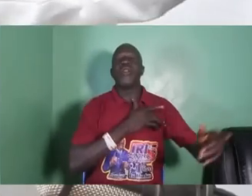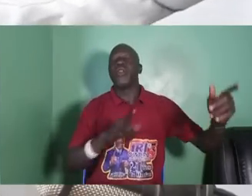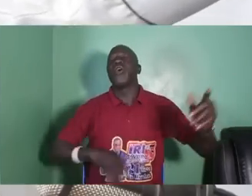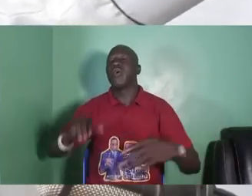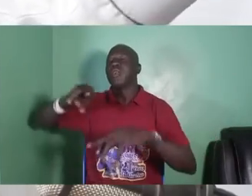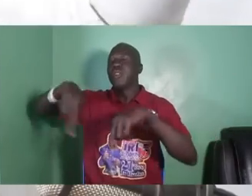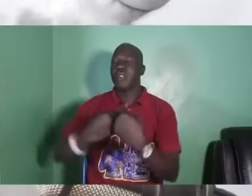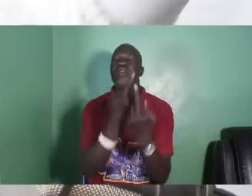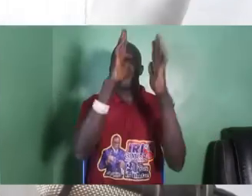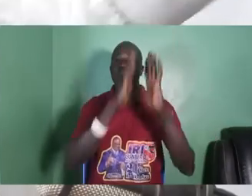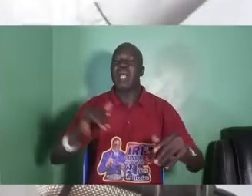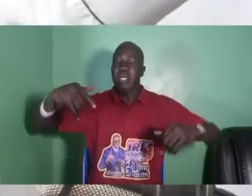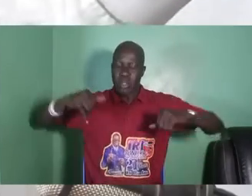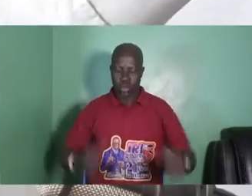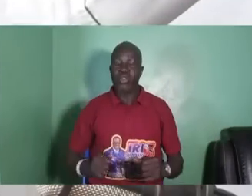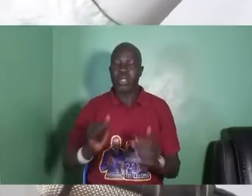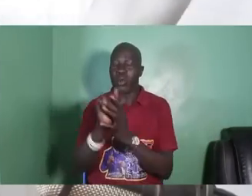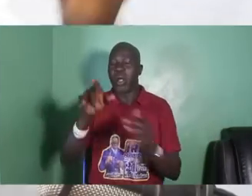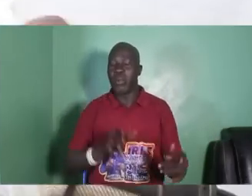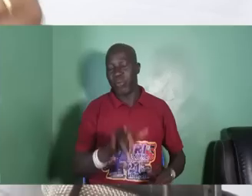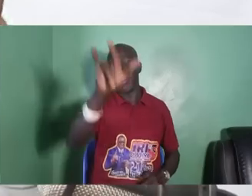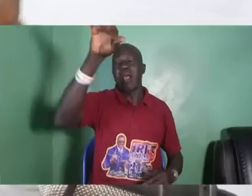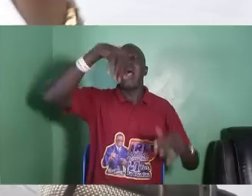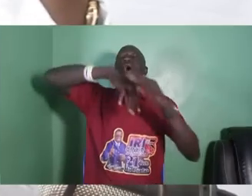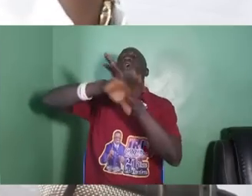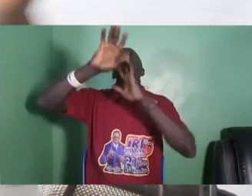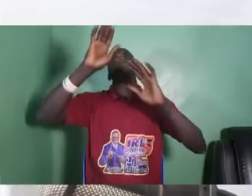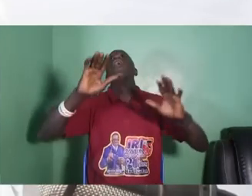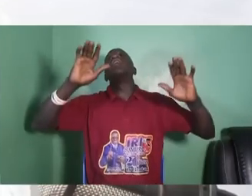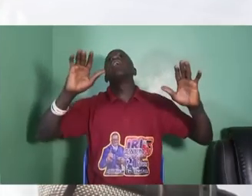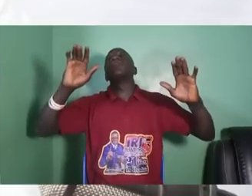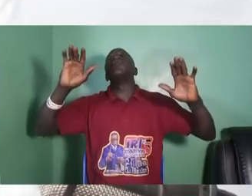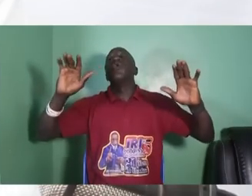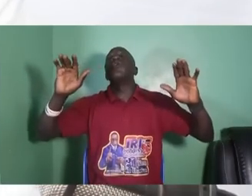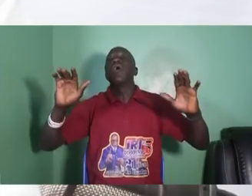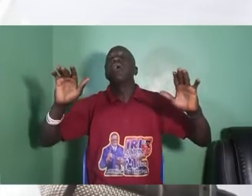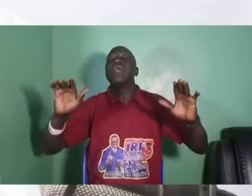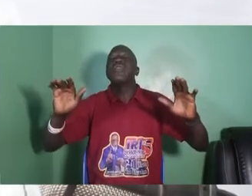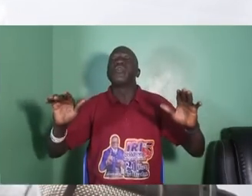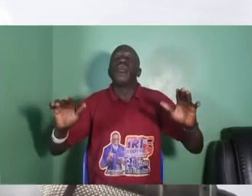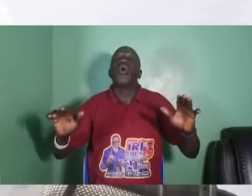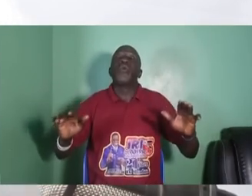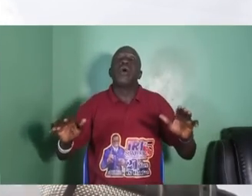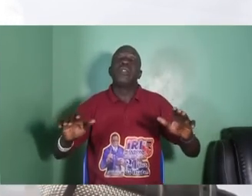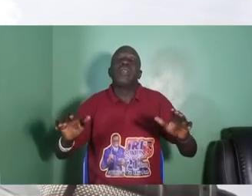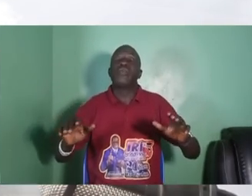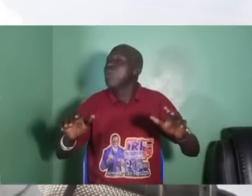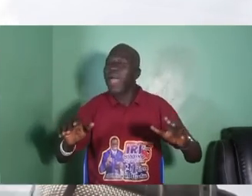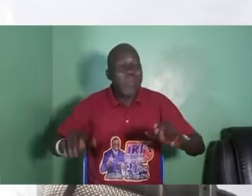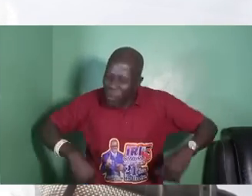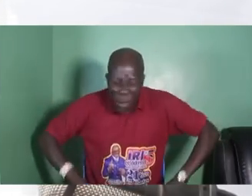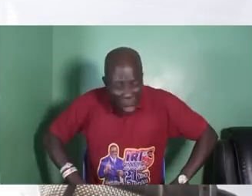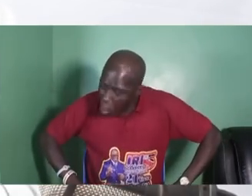mi se god give me my strength ki le fi ye goke bi I'm flawless and eagle oya dua olorun jesu olorun jesu olorun